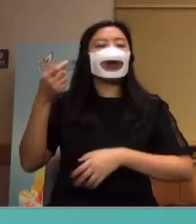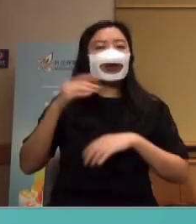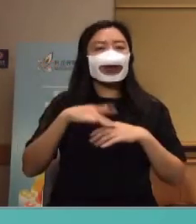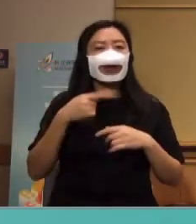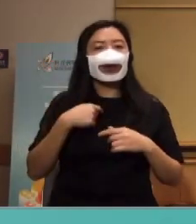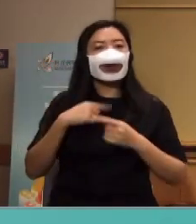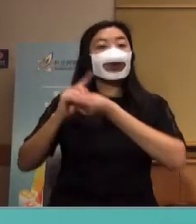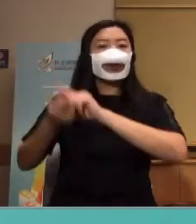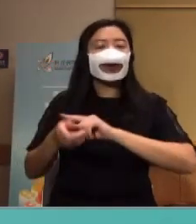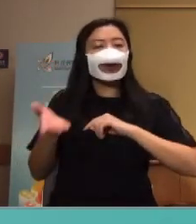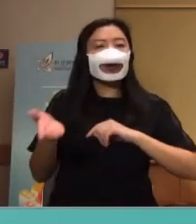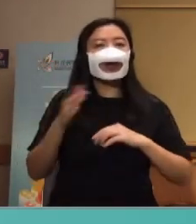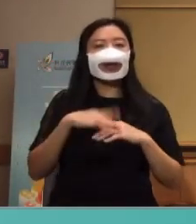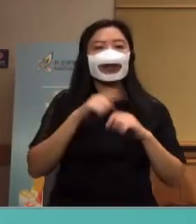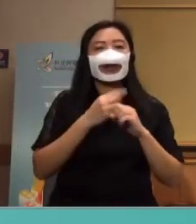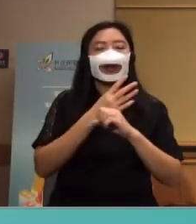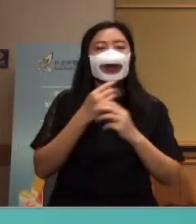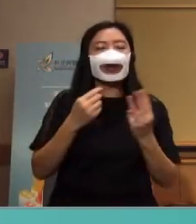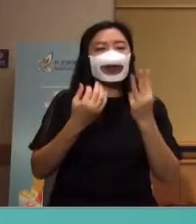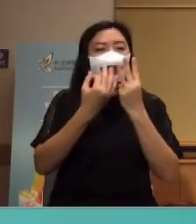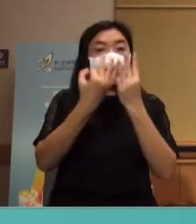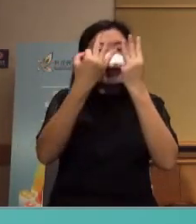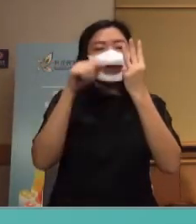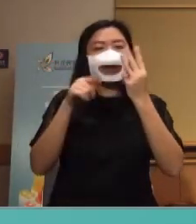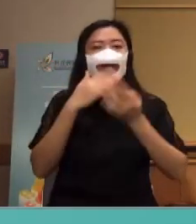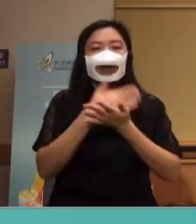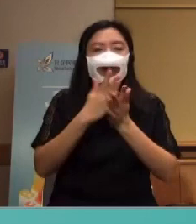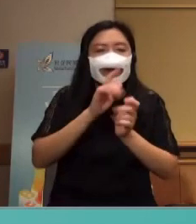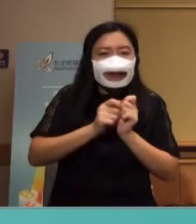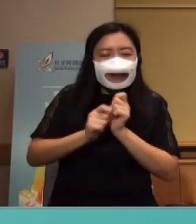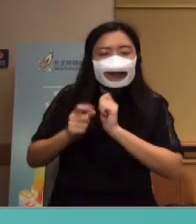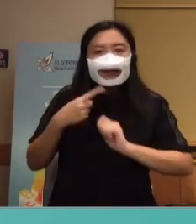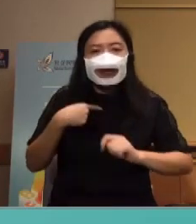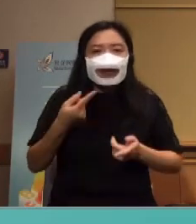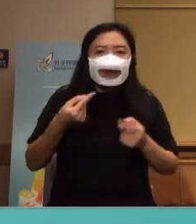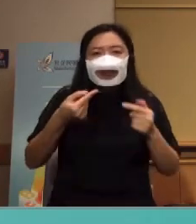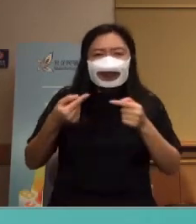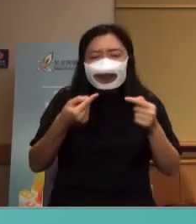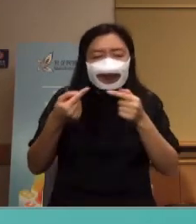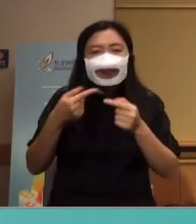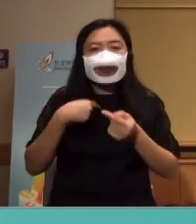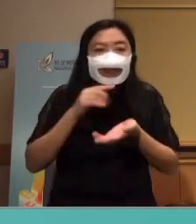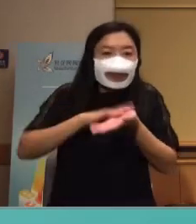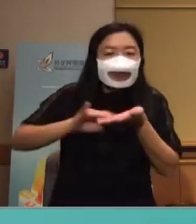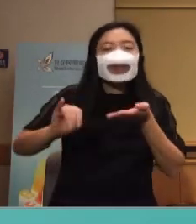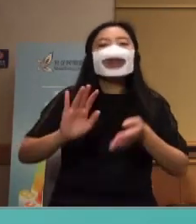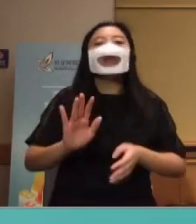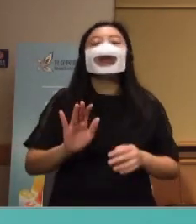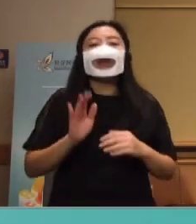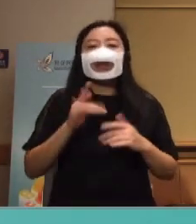We're just doing something, and we are doing a lot of impact. I mean, today's conversation will be about we are doing impact for a long time. How